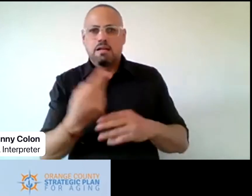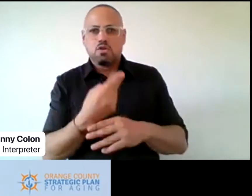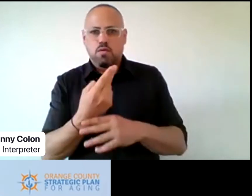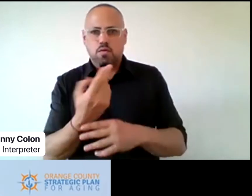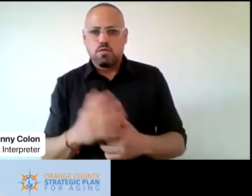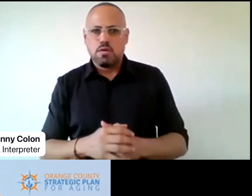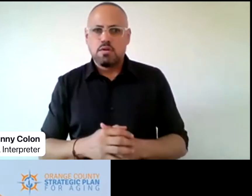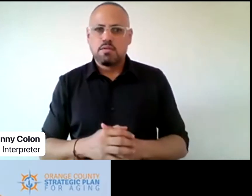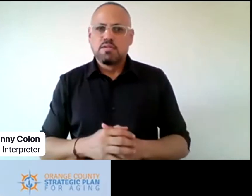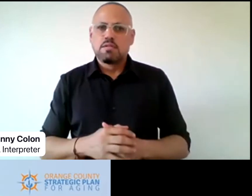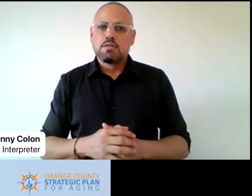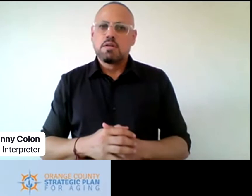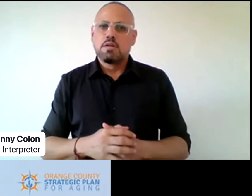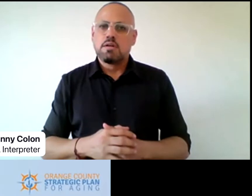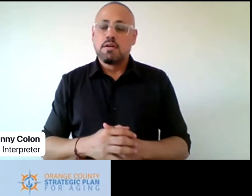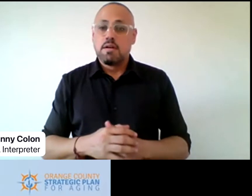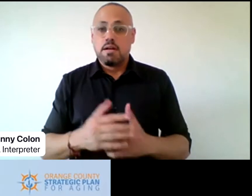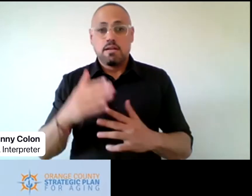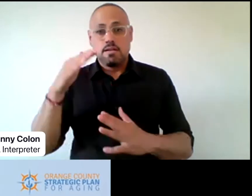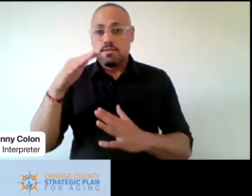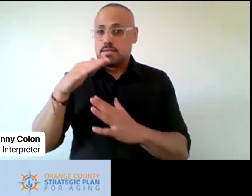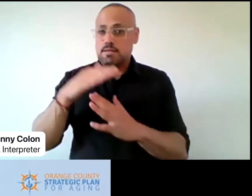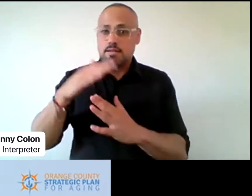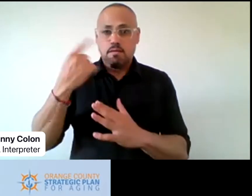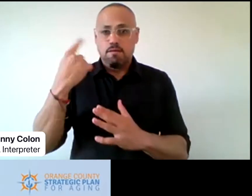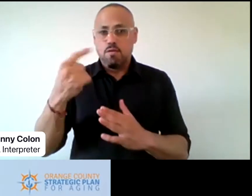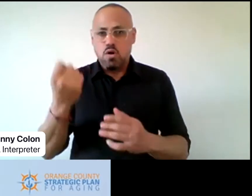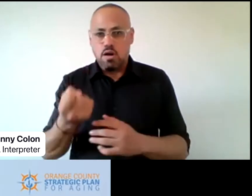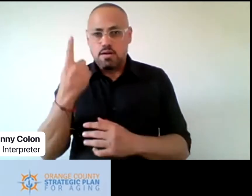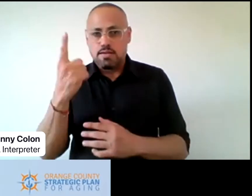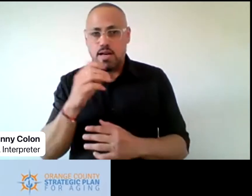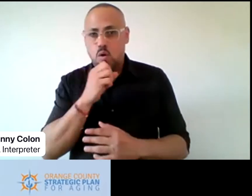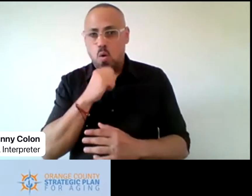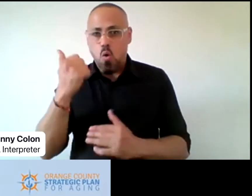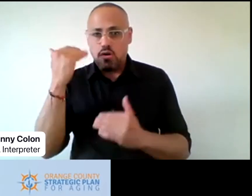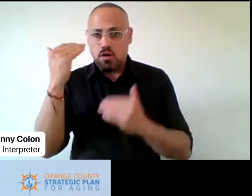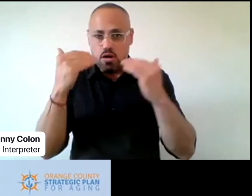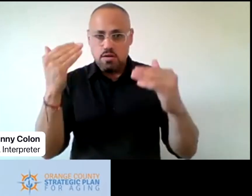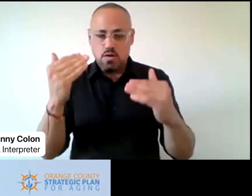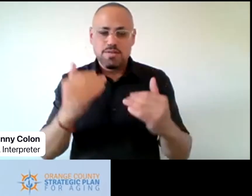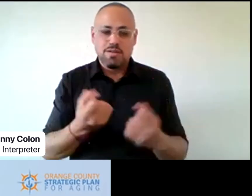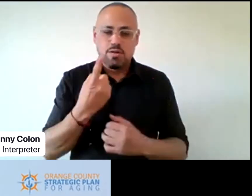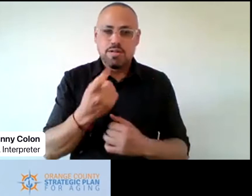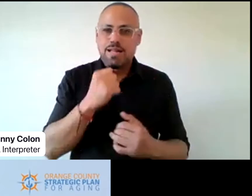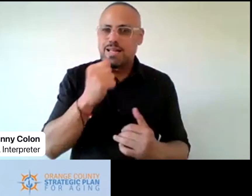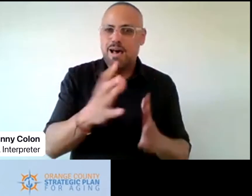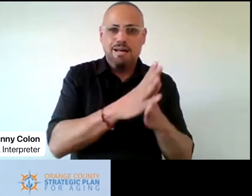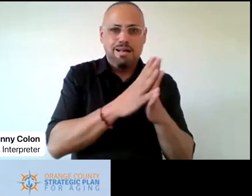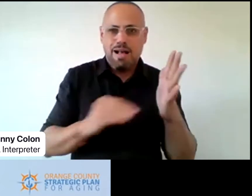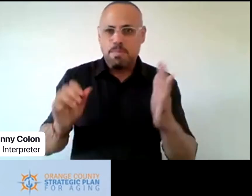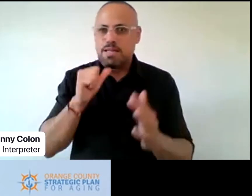holy grail for understanding older adults is to understand unduplicated service provision. That's to